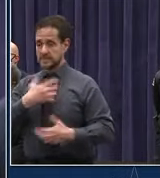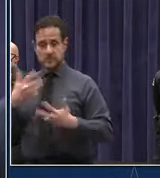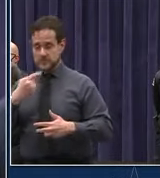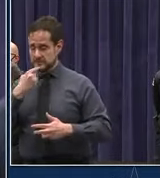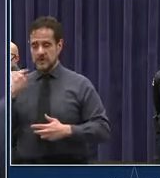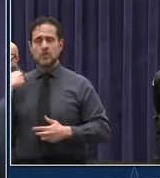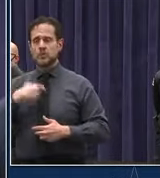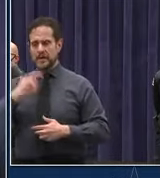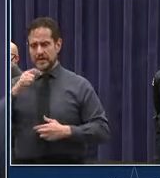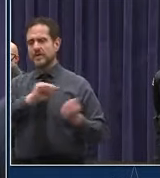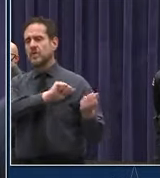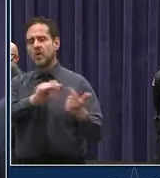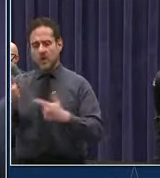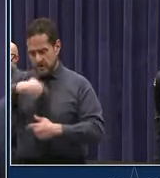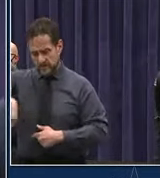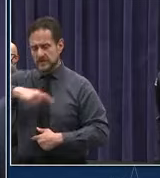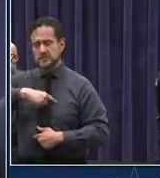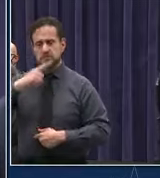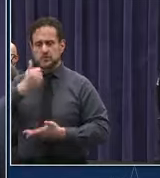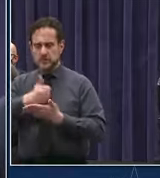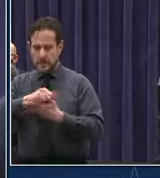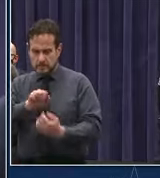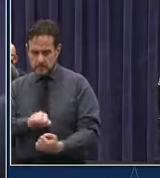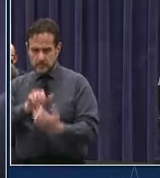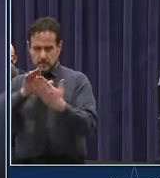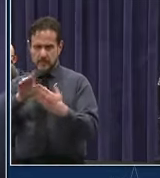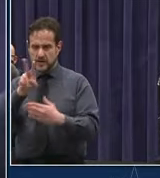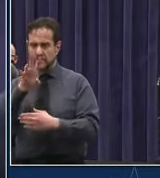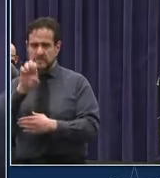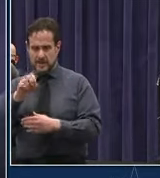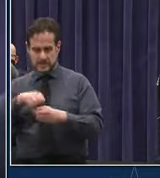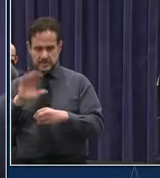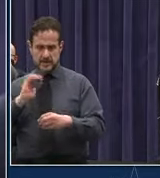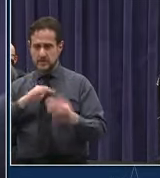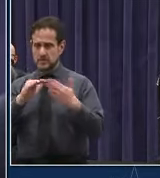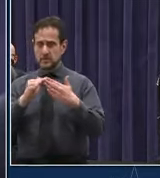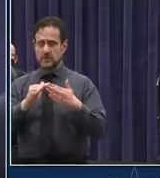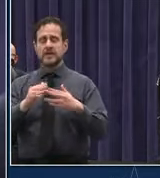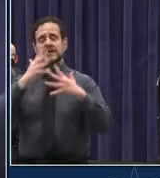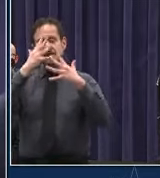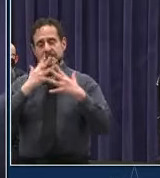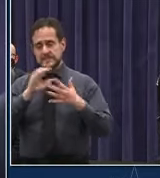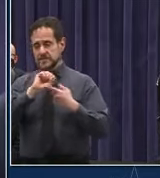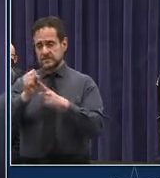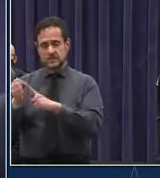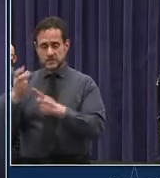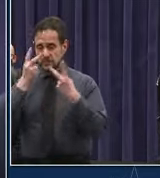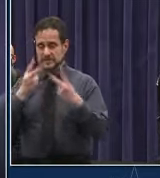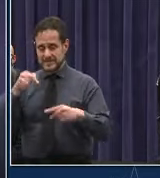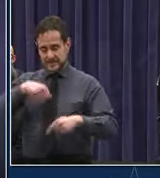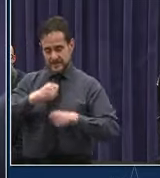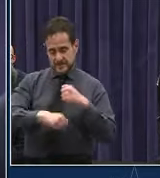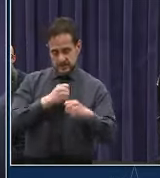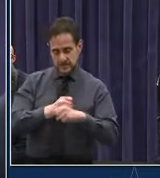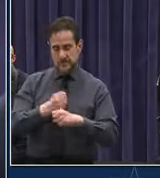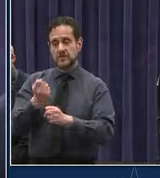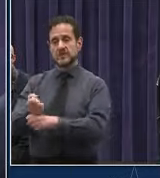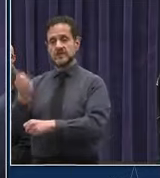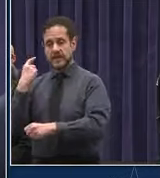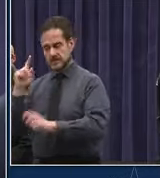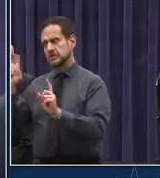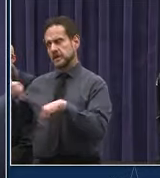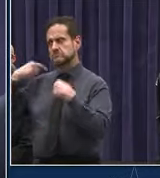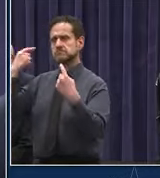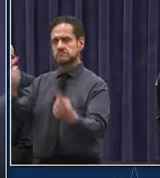on cases that make the news and others that do not. This is a horrific tragedy, as been evidenced by